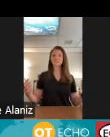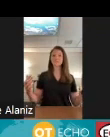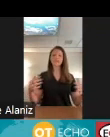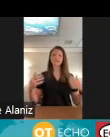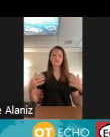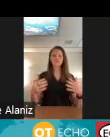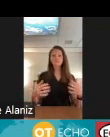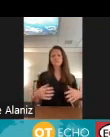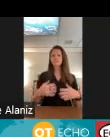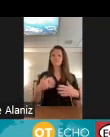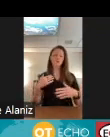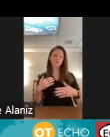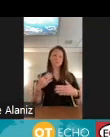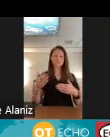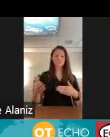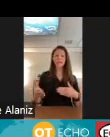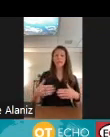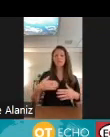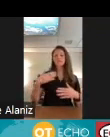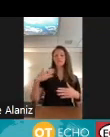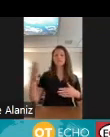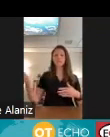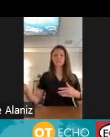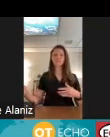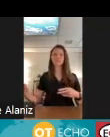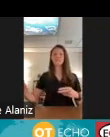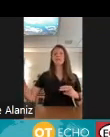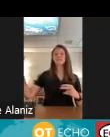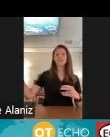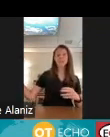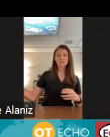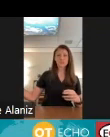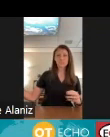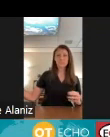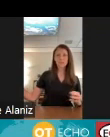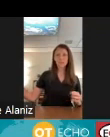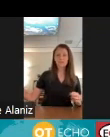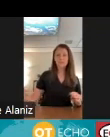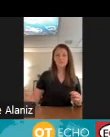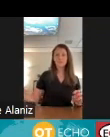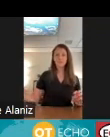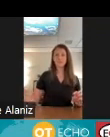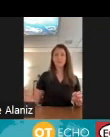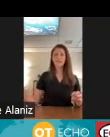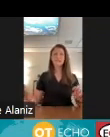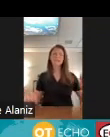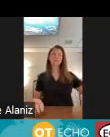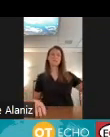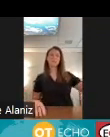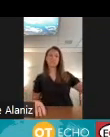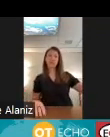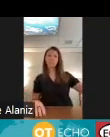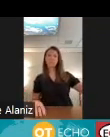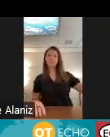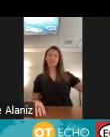directions. Let's say your friend says, oh, to get to my house, you go down the street, the third street on the left, you turn right, you'll